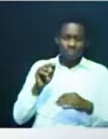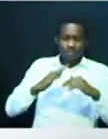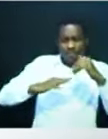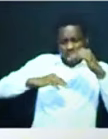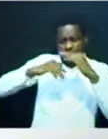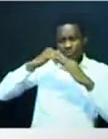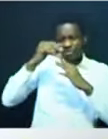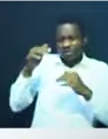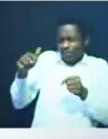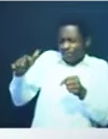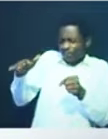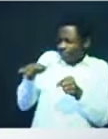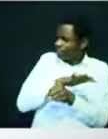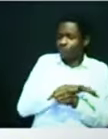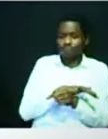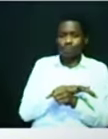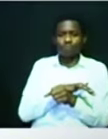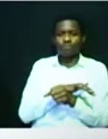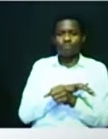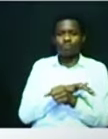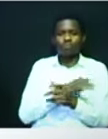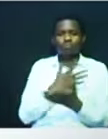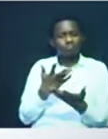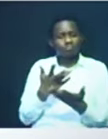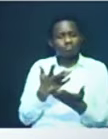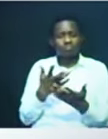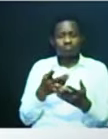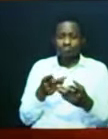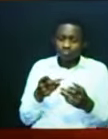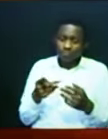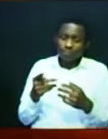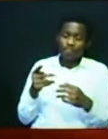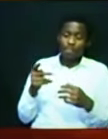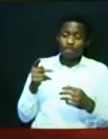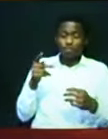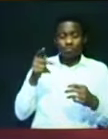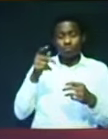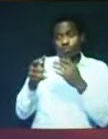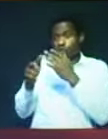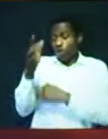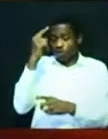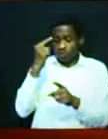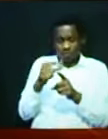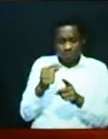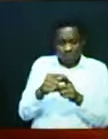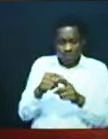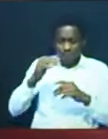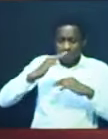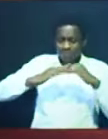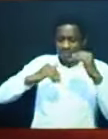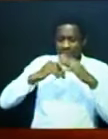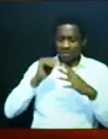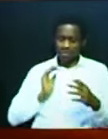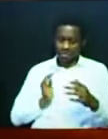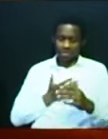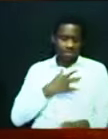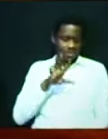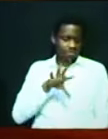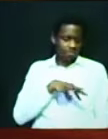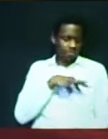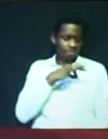holistically. Primarily, the word of God builds our spirits, man.